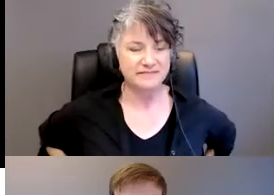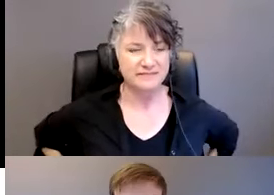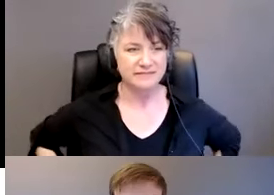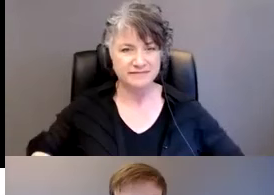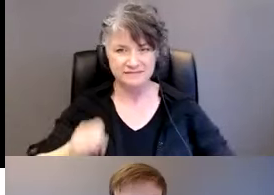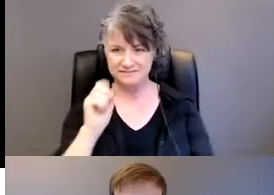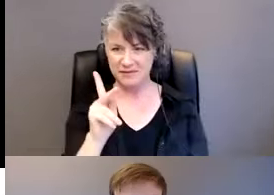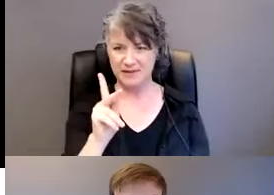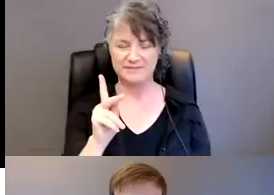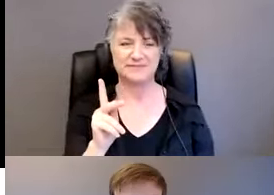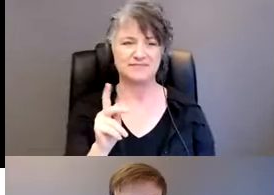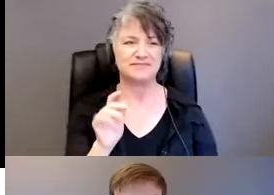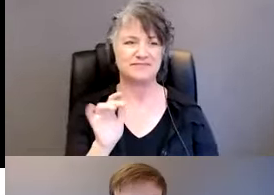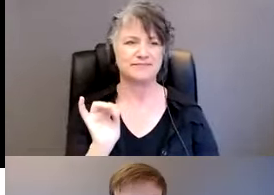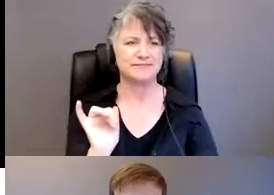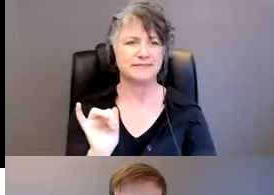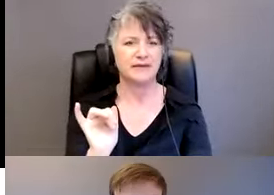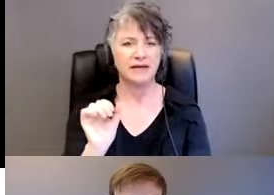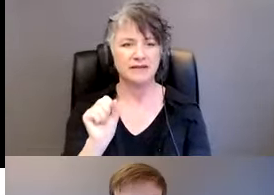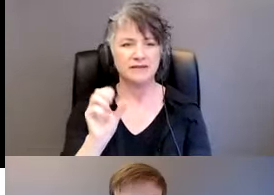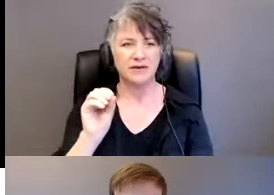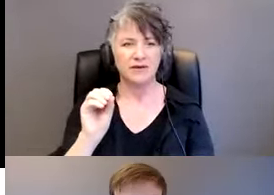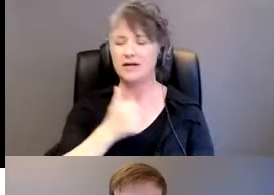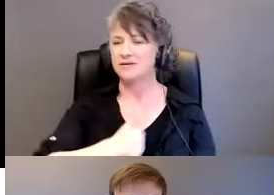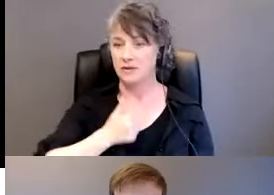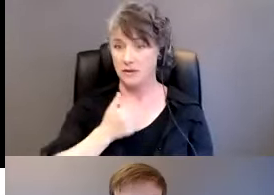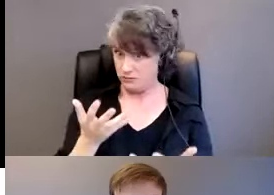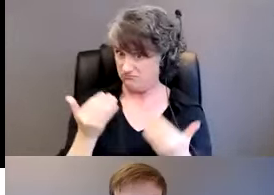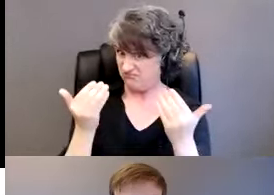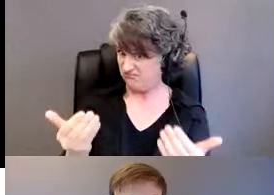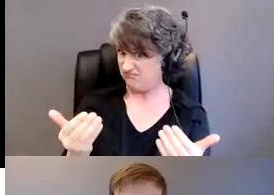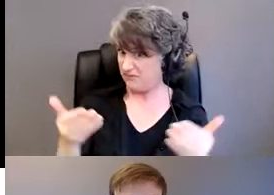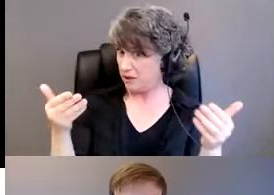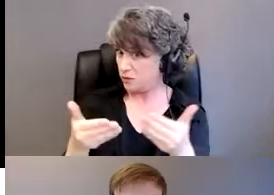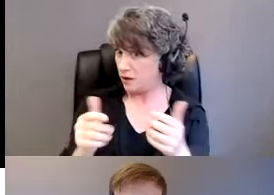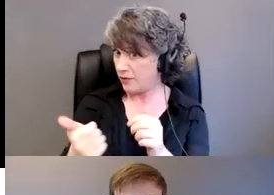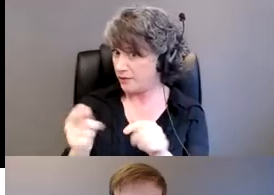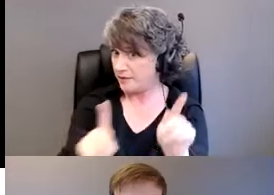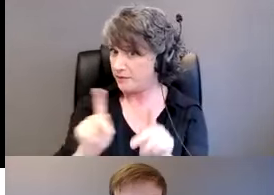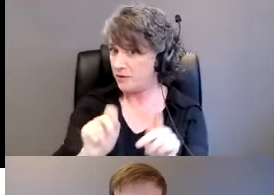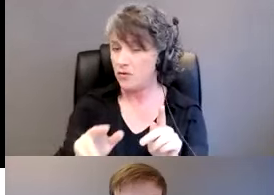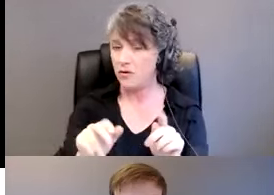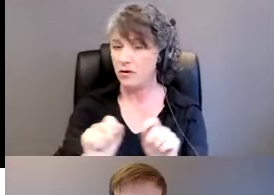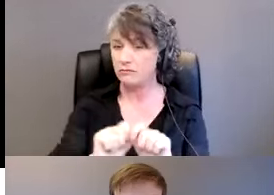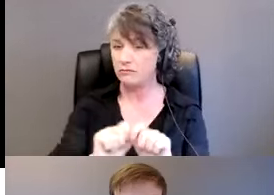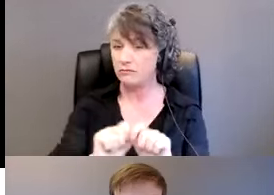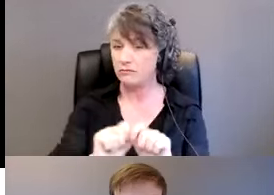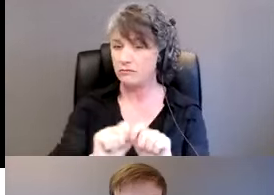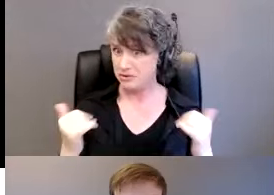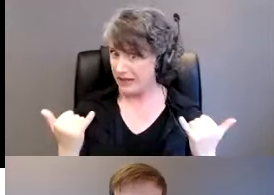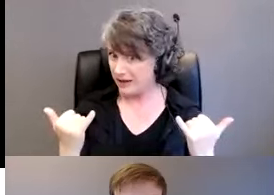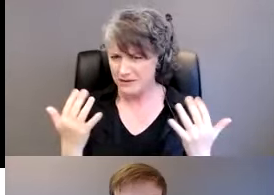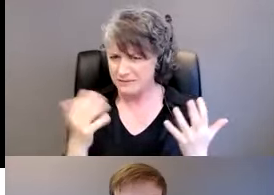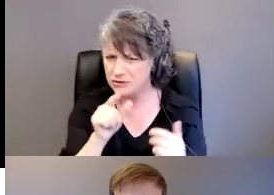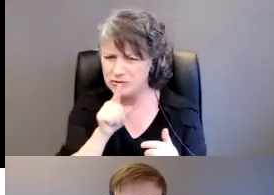Okay, so sorry, I didn't know if you wanted to go through the introductions of the others, but I can go through my slide deck now if you want.